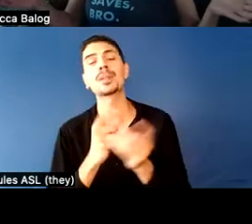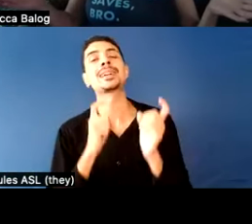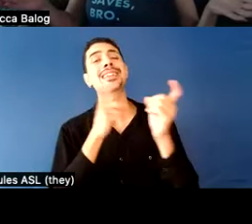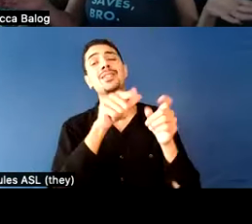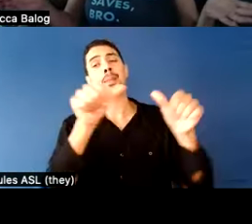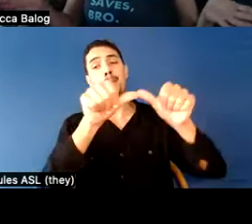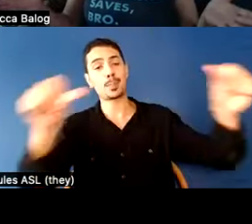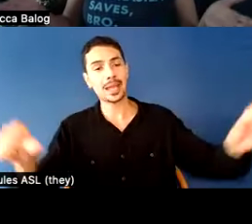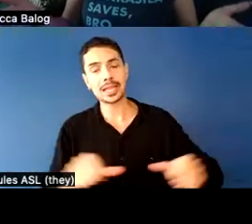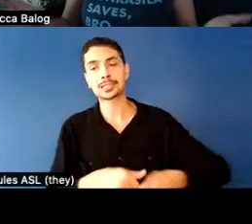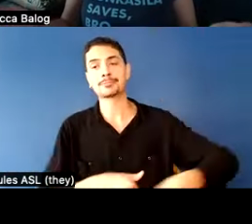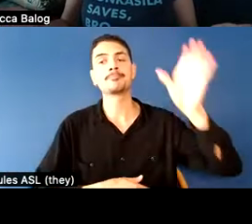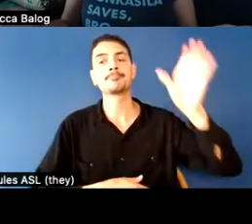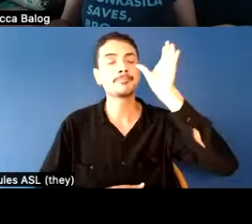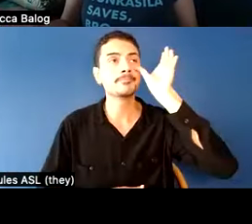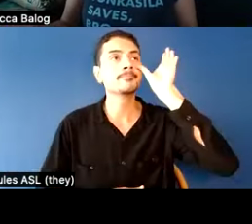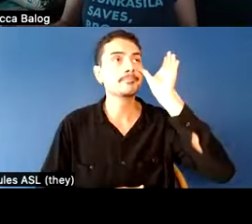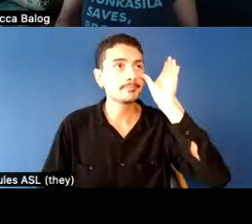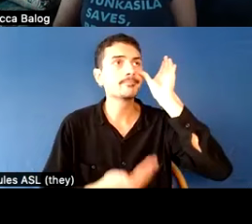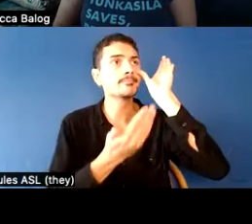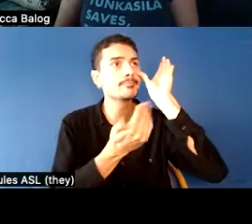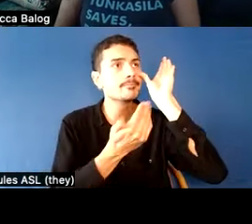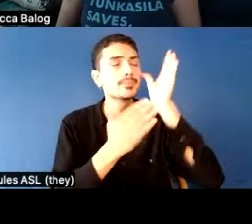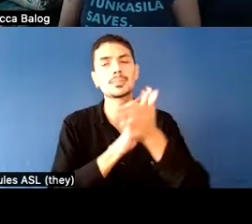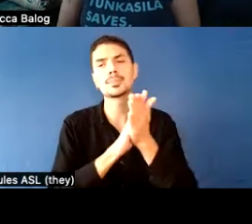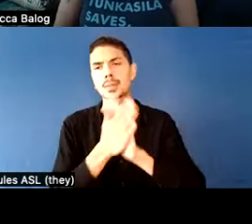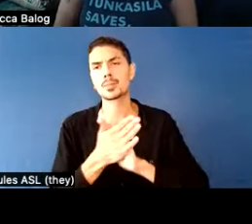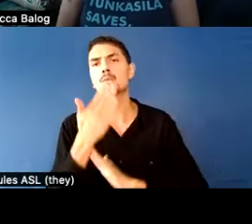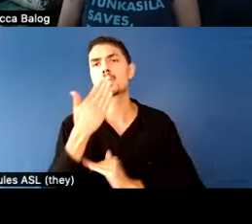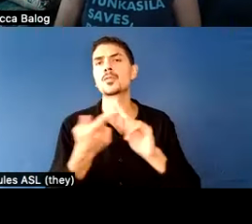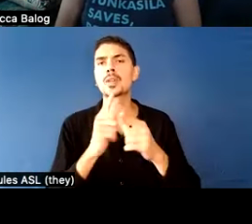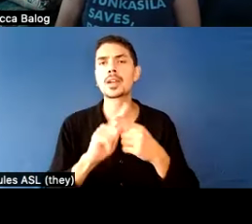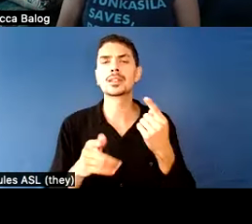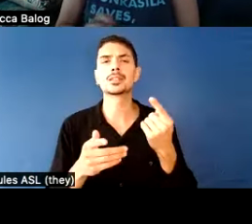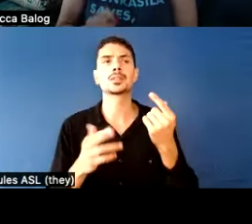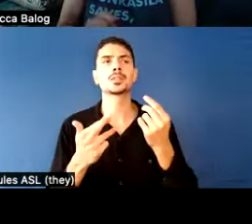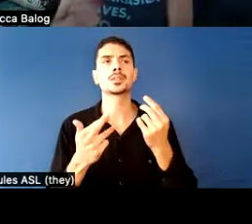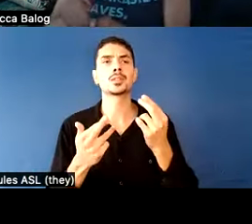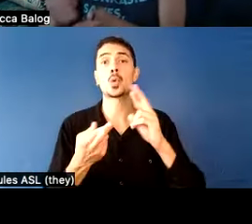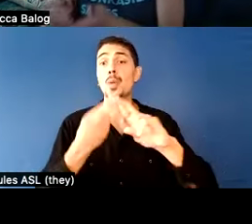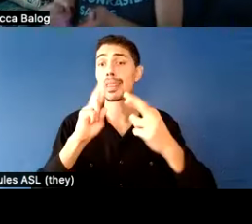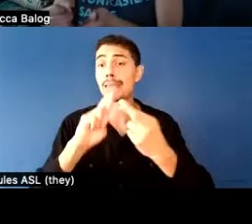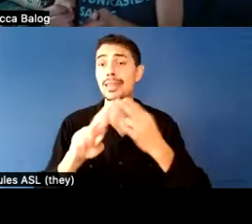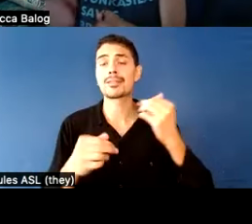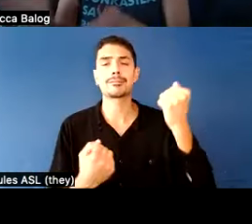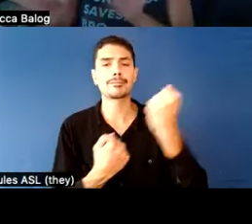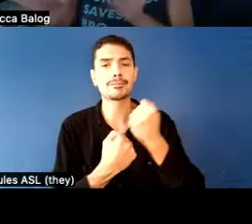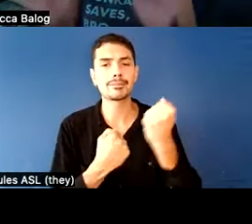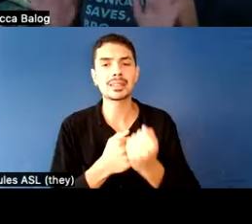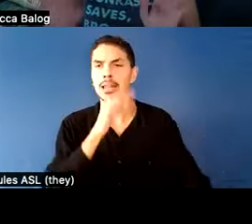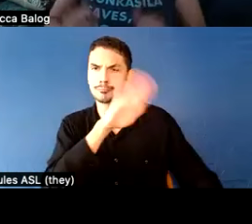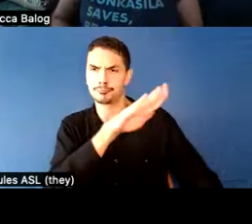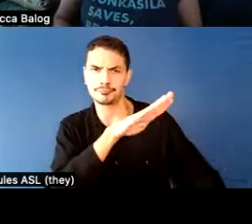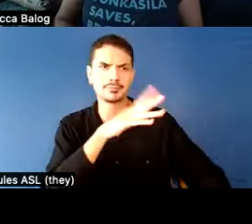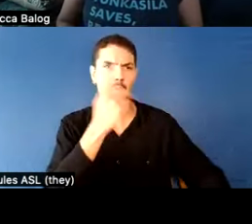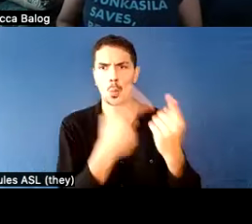to do that and just be a good friend and a good relative and a good advocate by not pressing, what date did this happen? None of